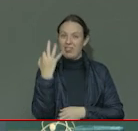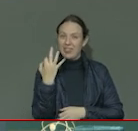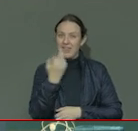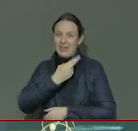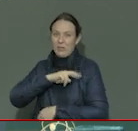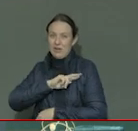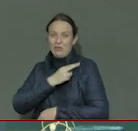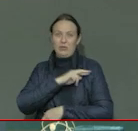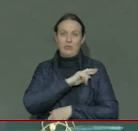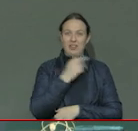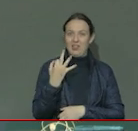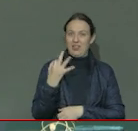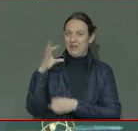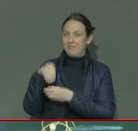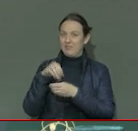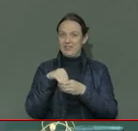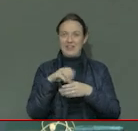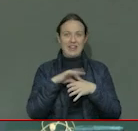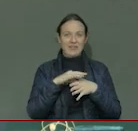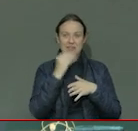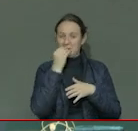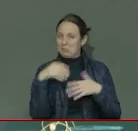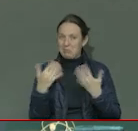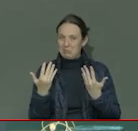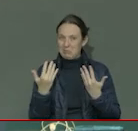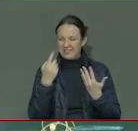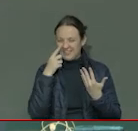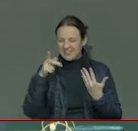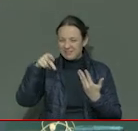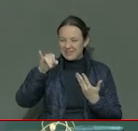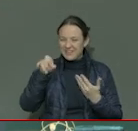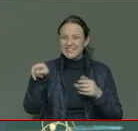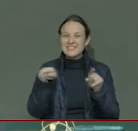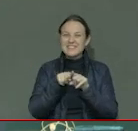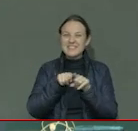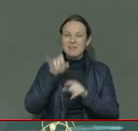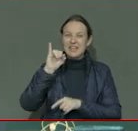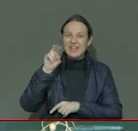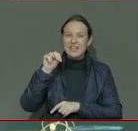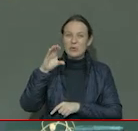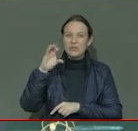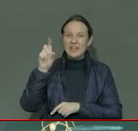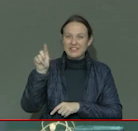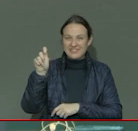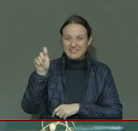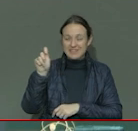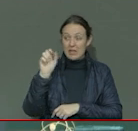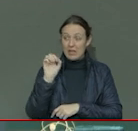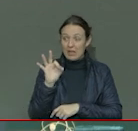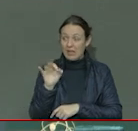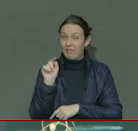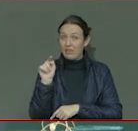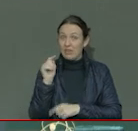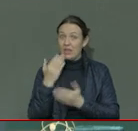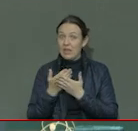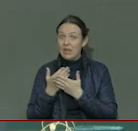religions. Can you see the innocence that's associated with Pi? And then later we realized, if Pi is capable of